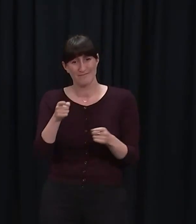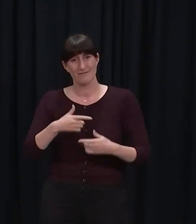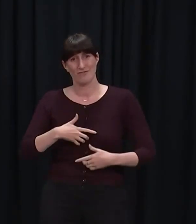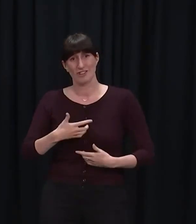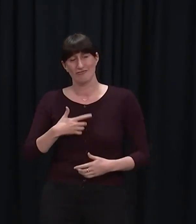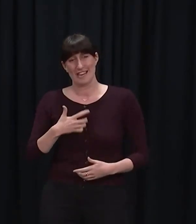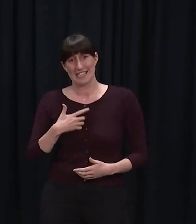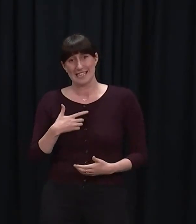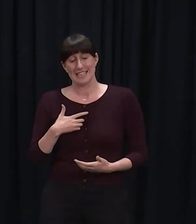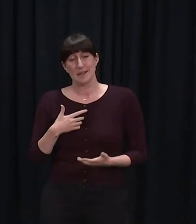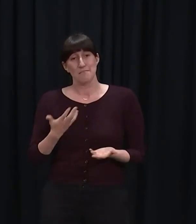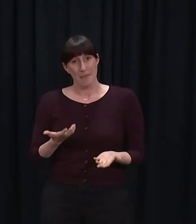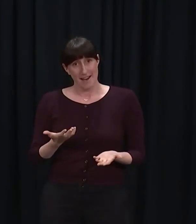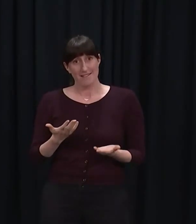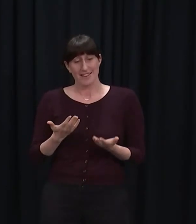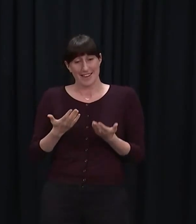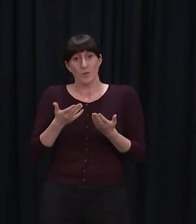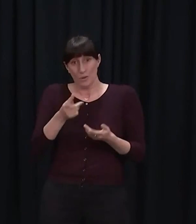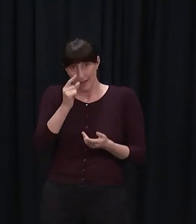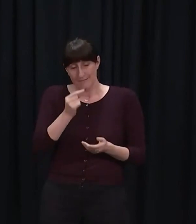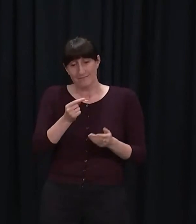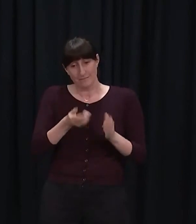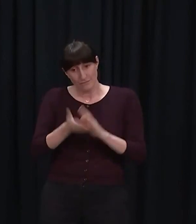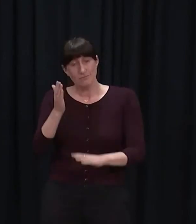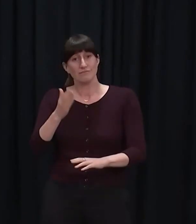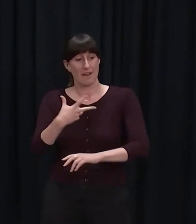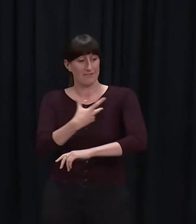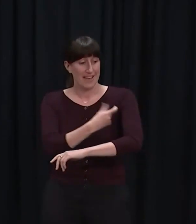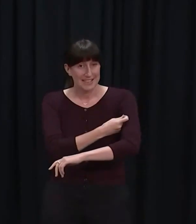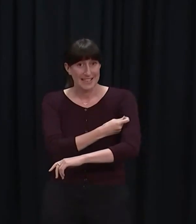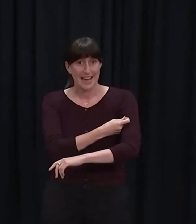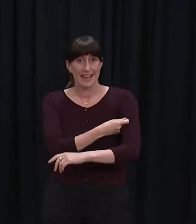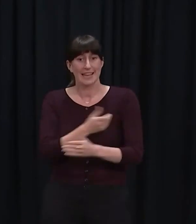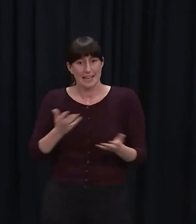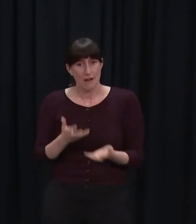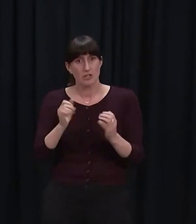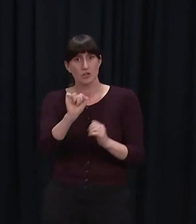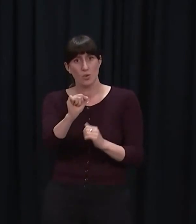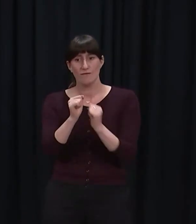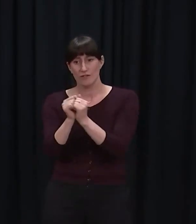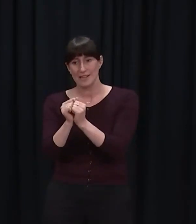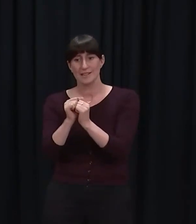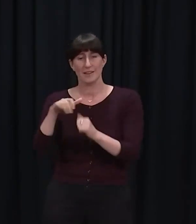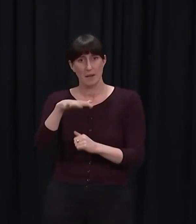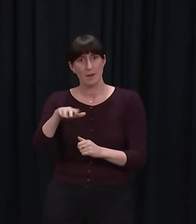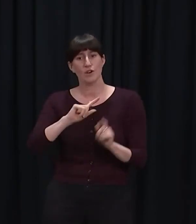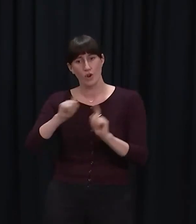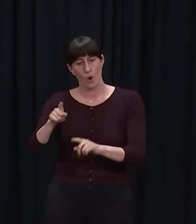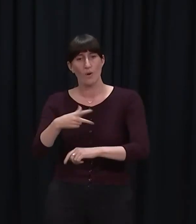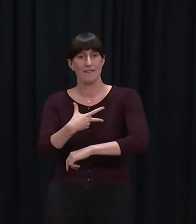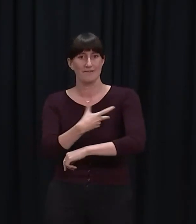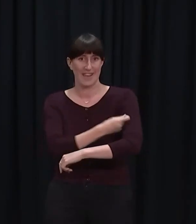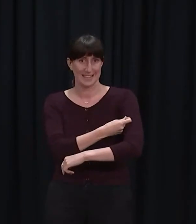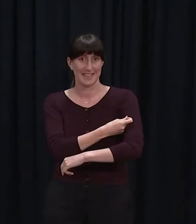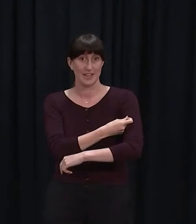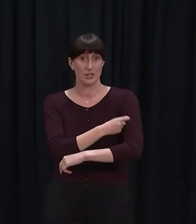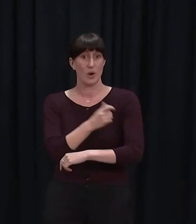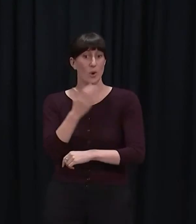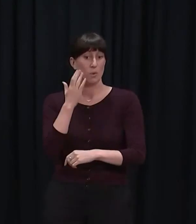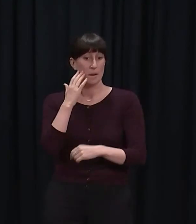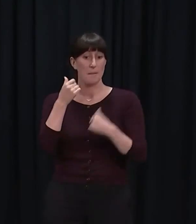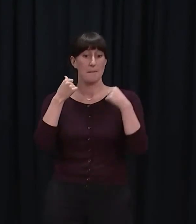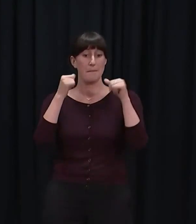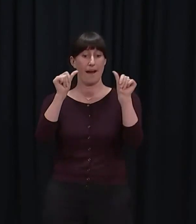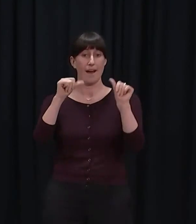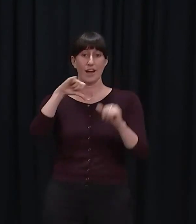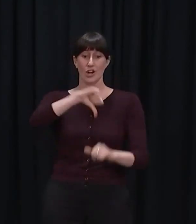Please get vaccinated and encourage your friends and family to get vaccinated. The sooner all parts of the country reach that 90% vaccination level,